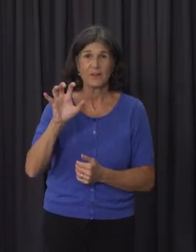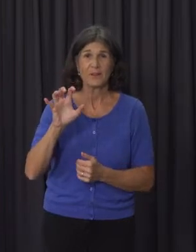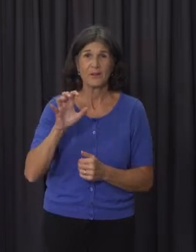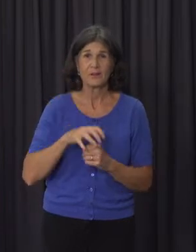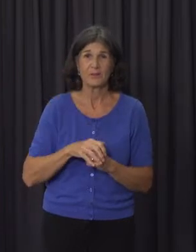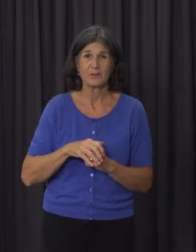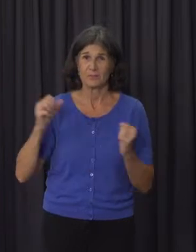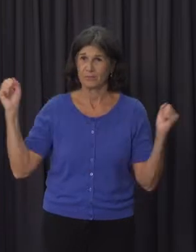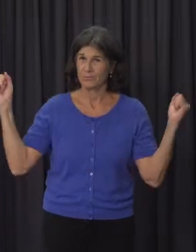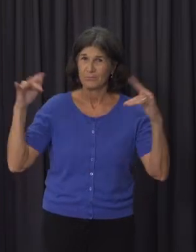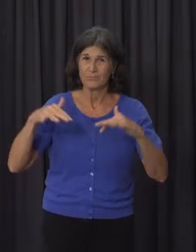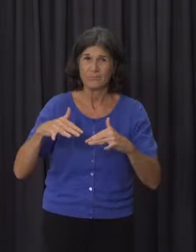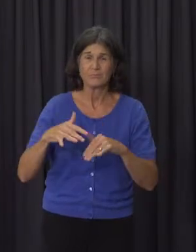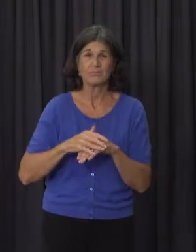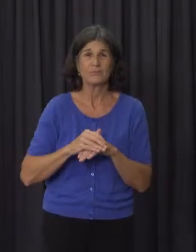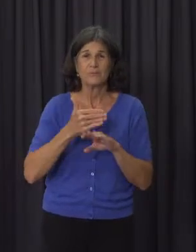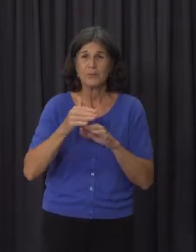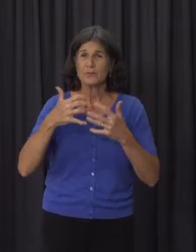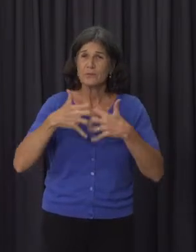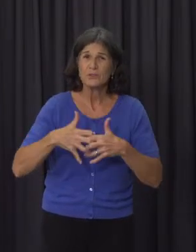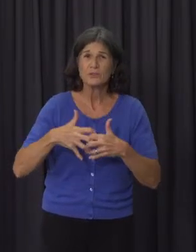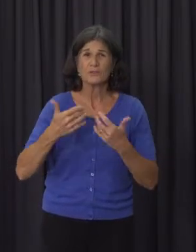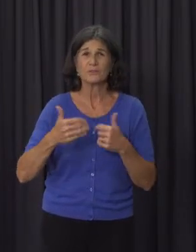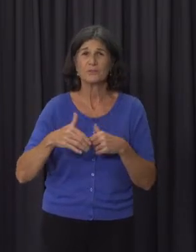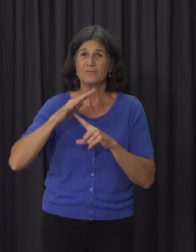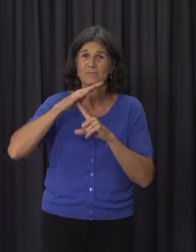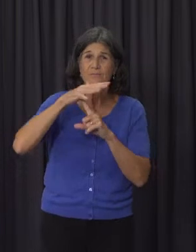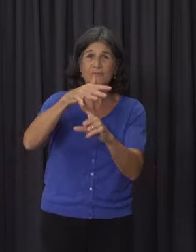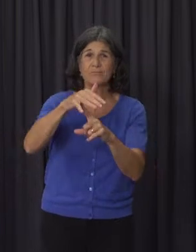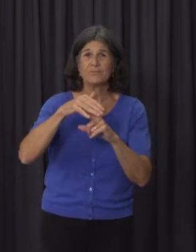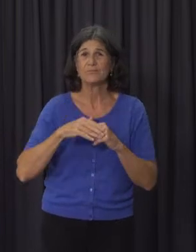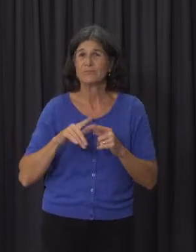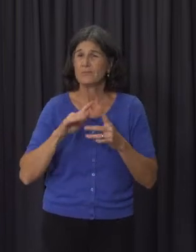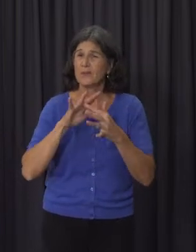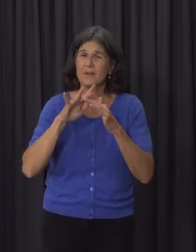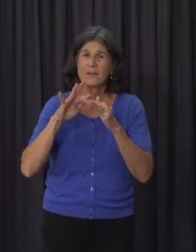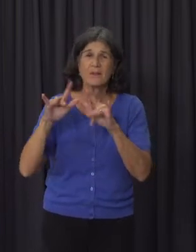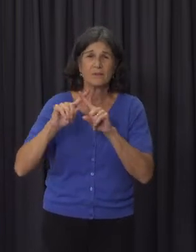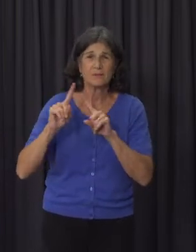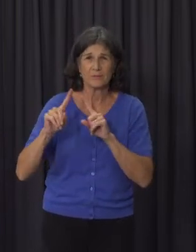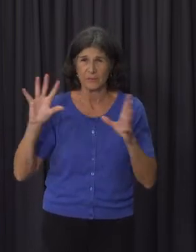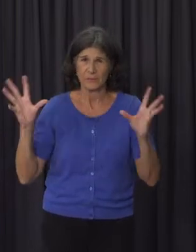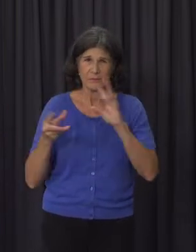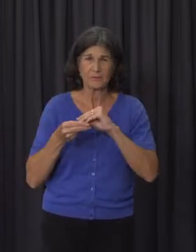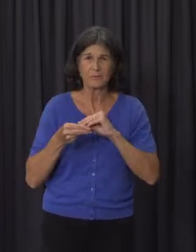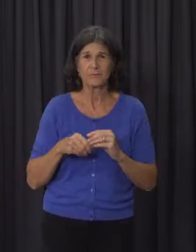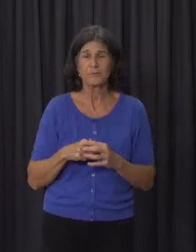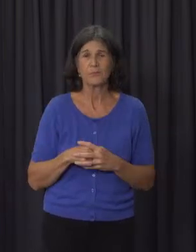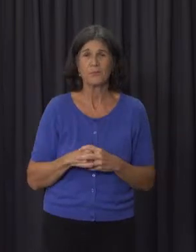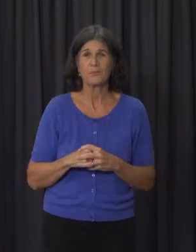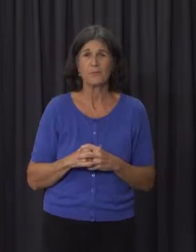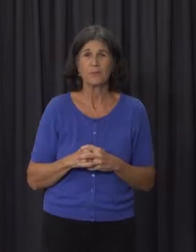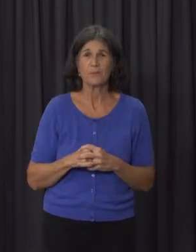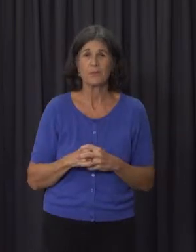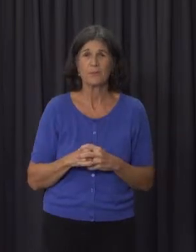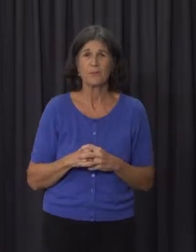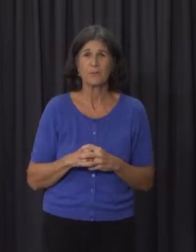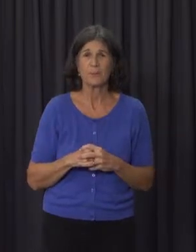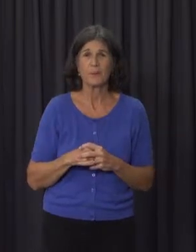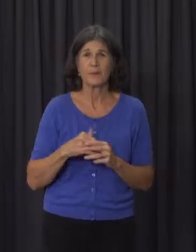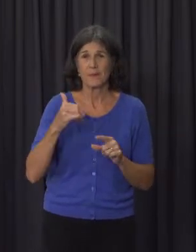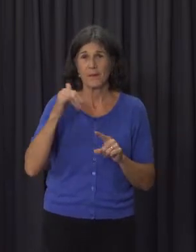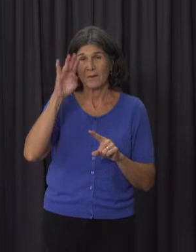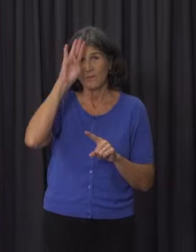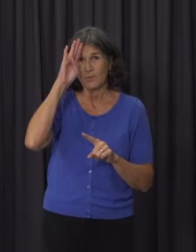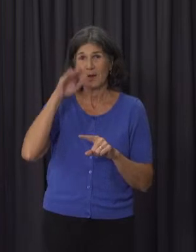are also supporting their efforts by dropping water on hotspots with their buckets. More than 300 wildland firefighters have come